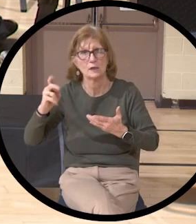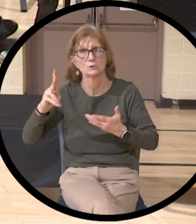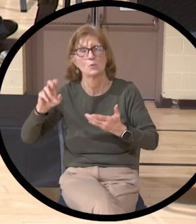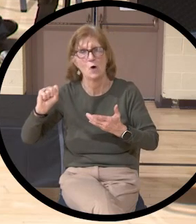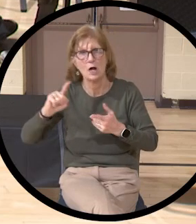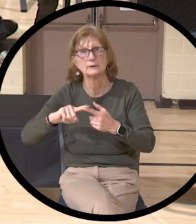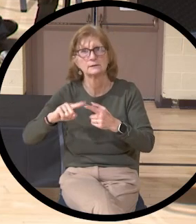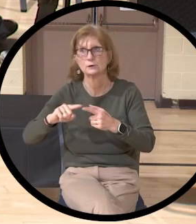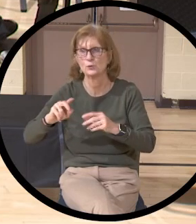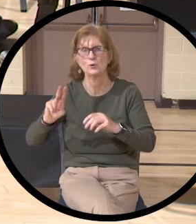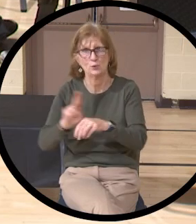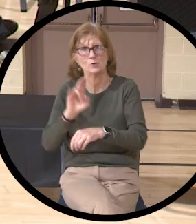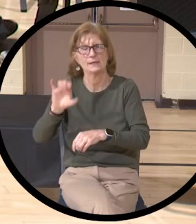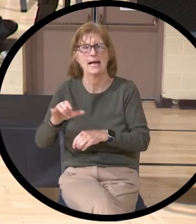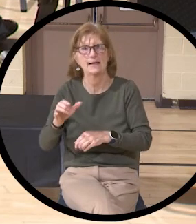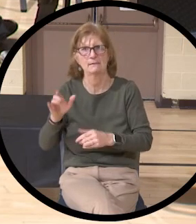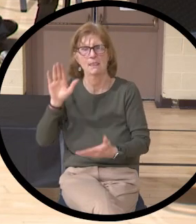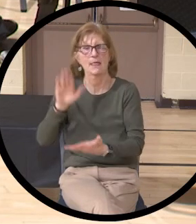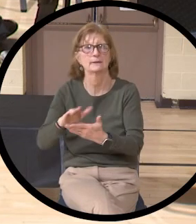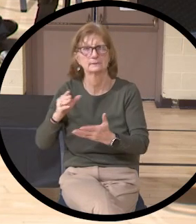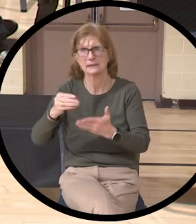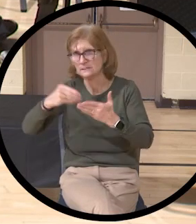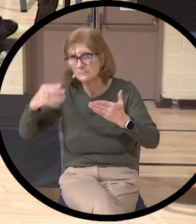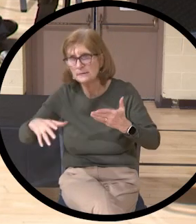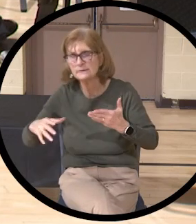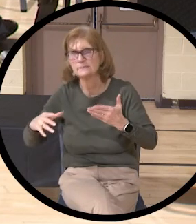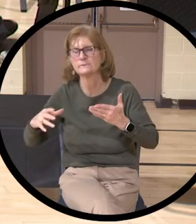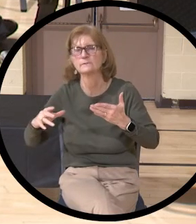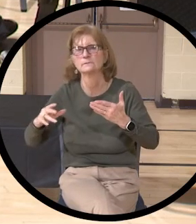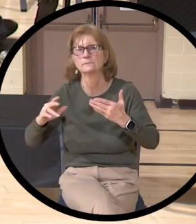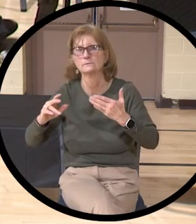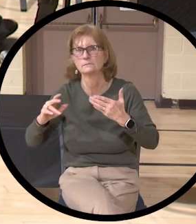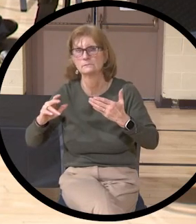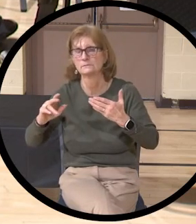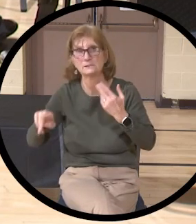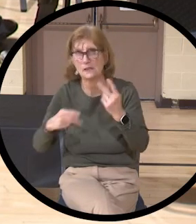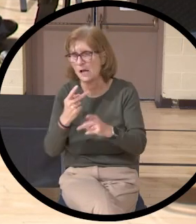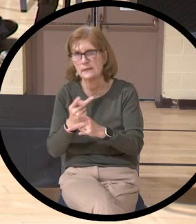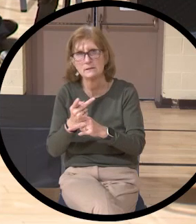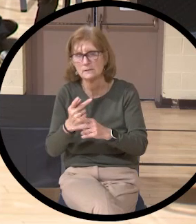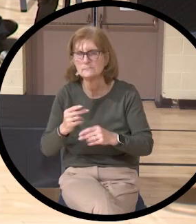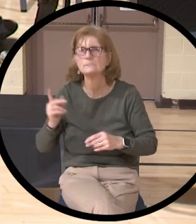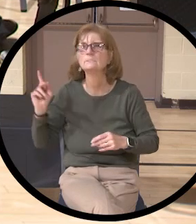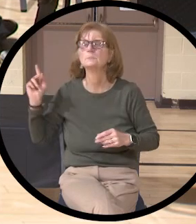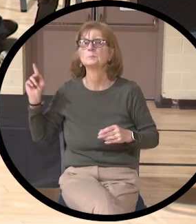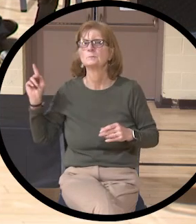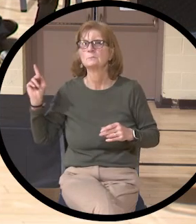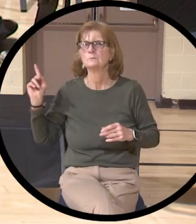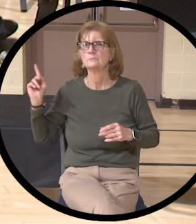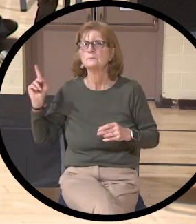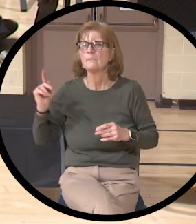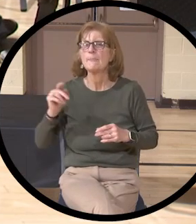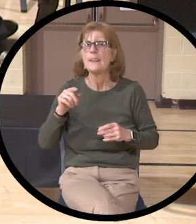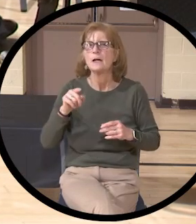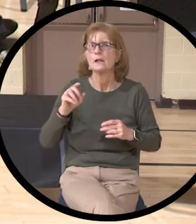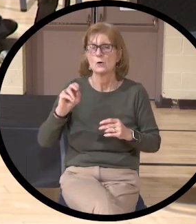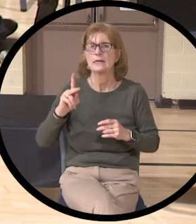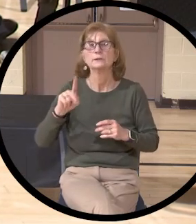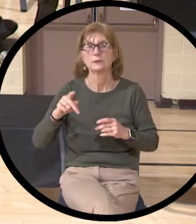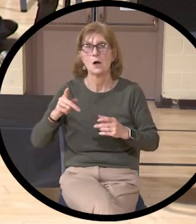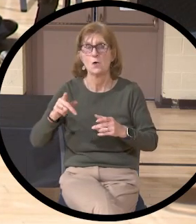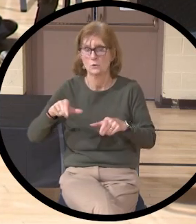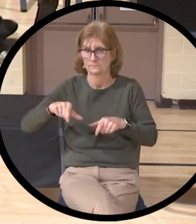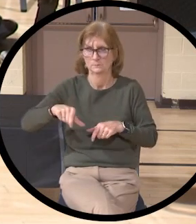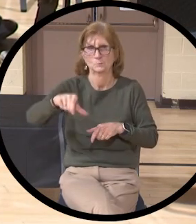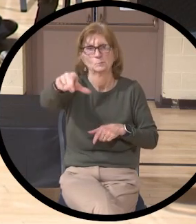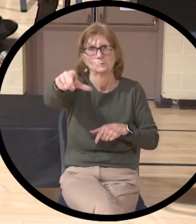using speed tables? So the question was about raised crossings as